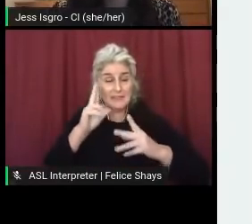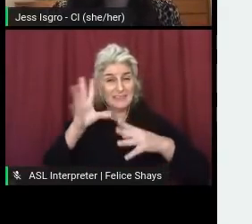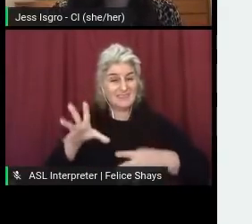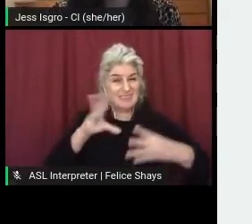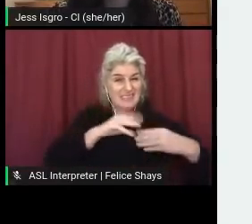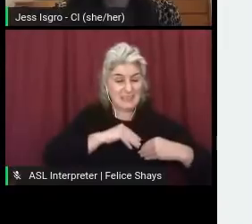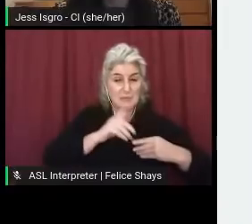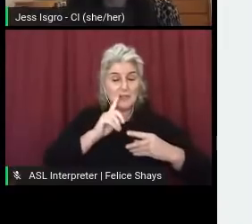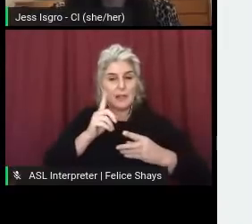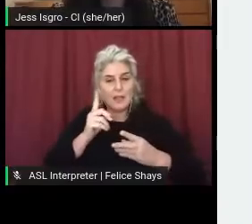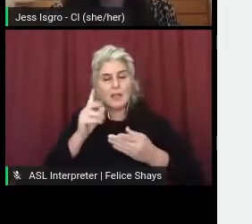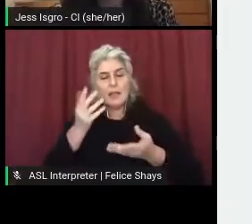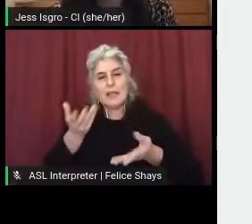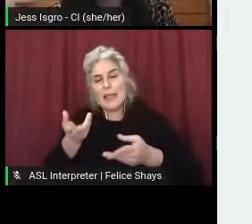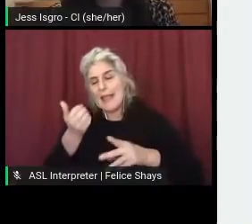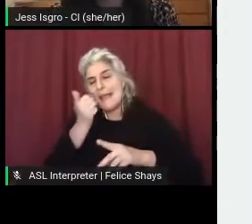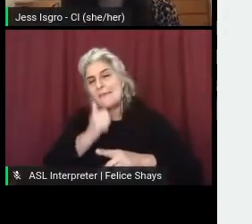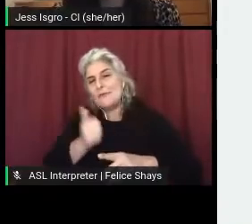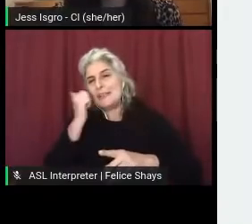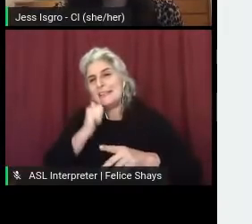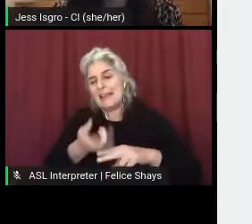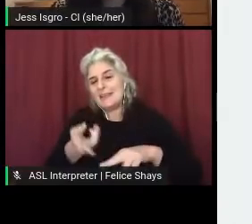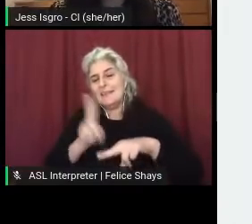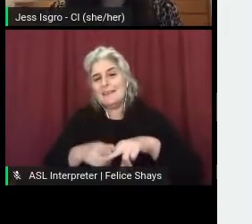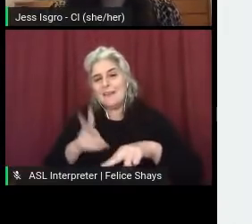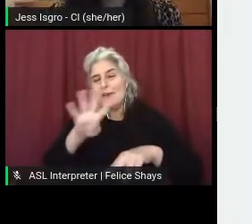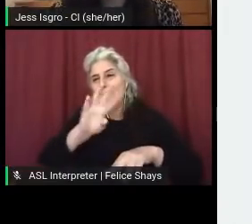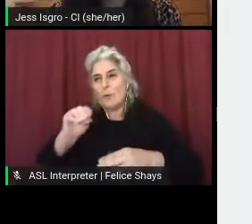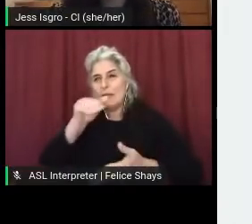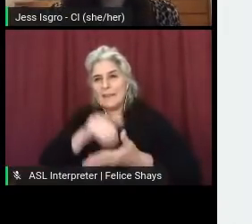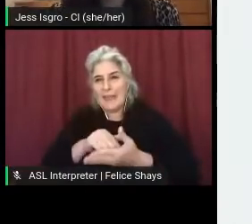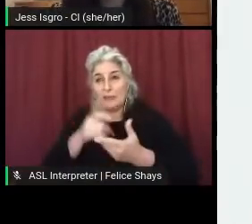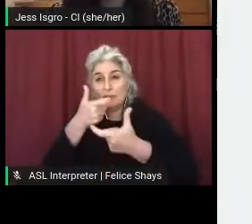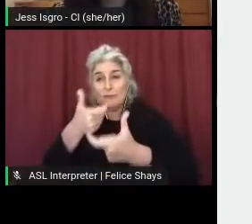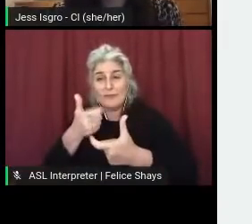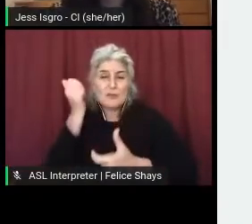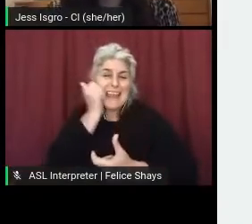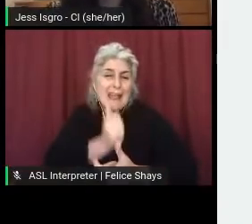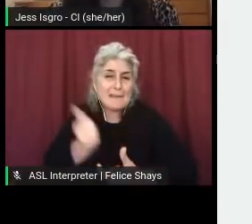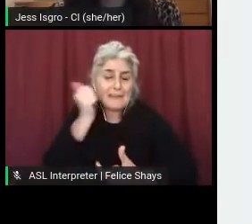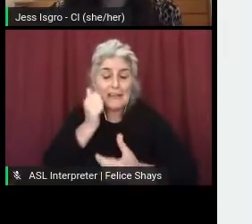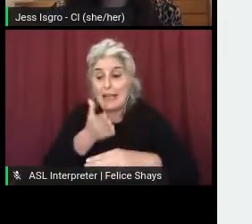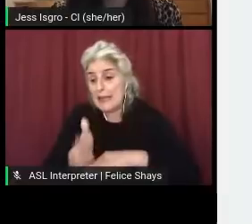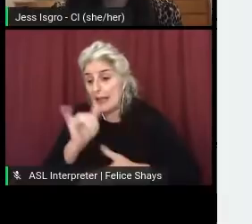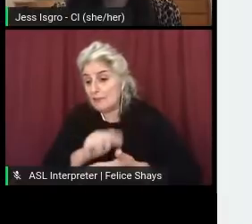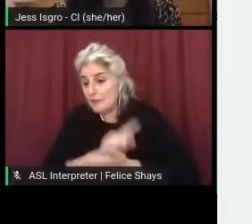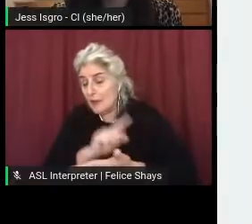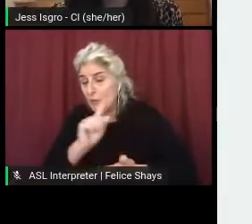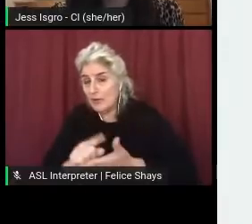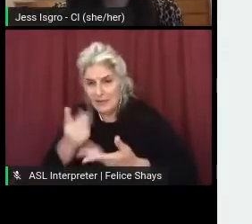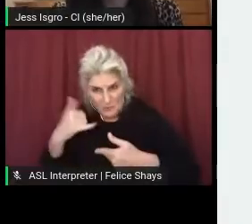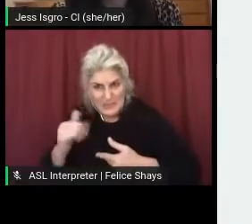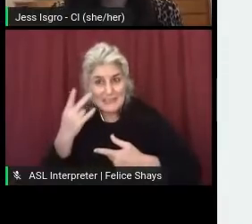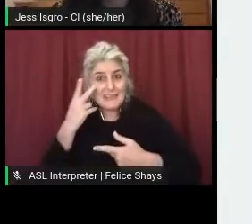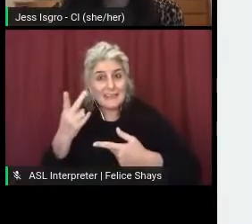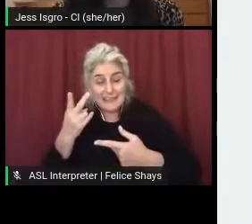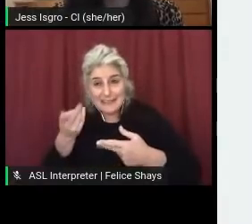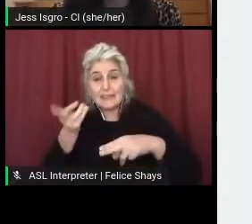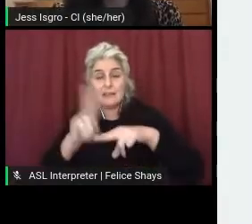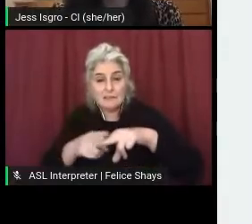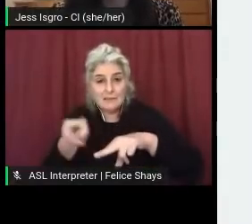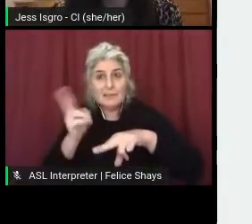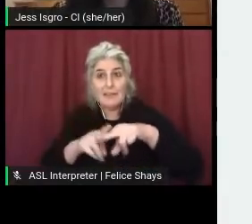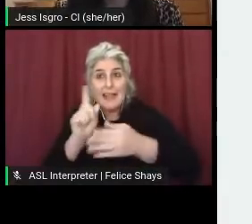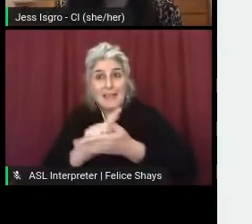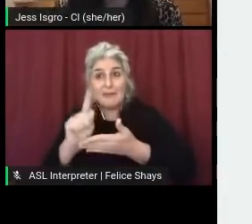50,000 additional one-minute views per day over the course of the next week. And after that, views kept coming in. Actually, to date, we still see views begin to tick up and up each